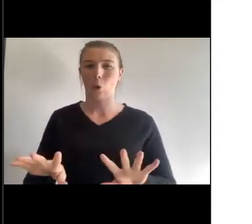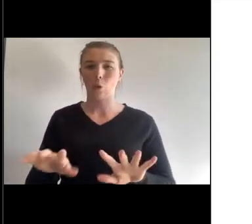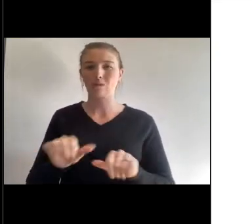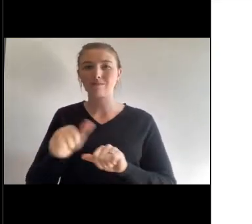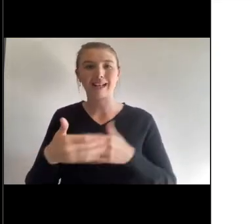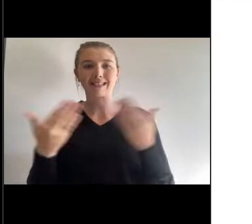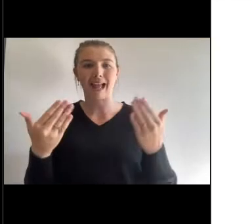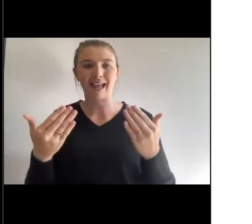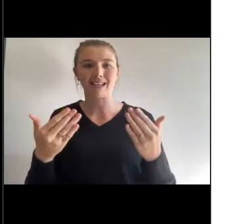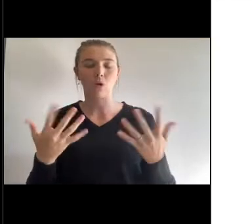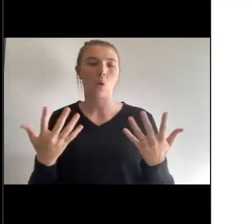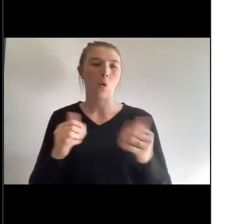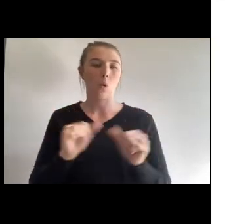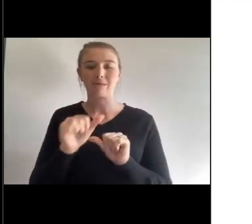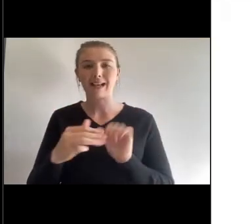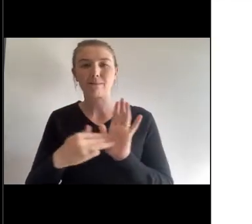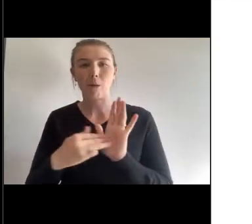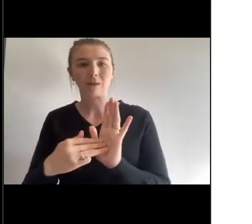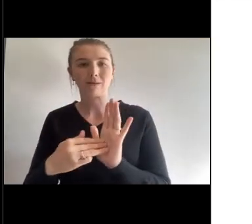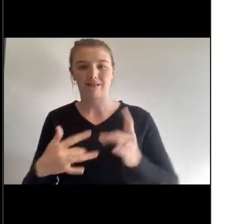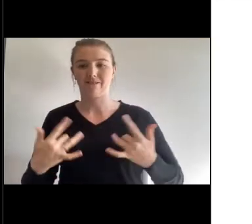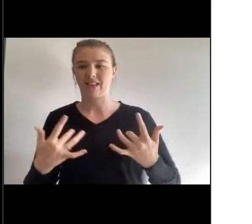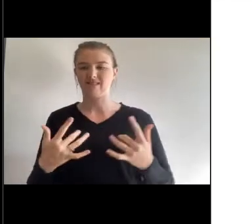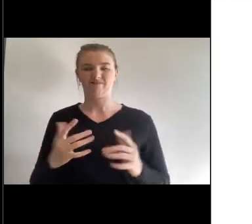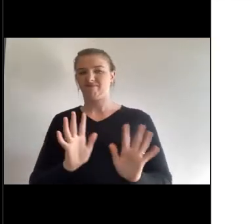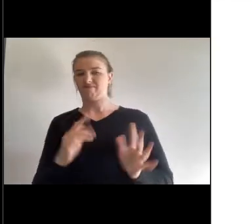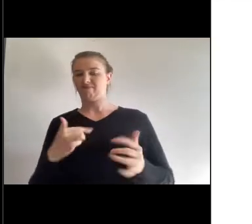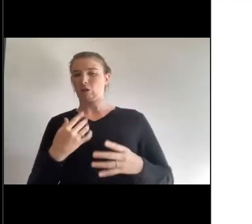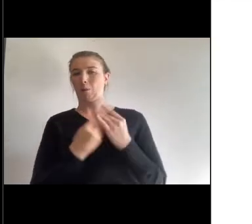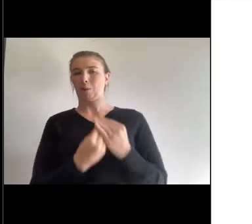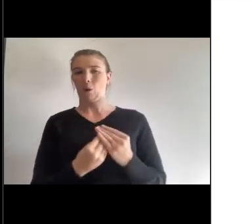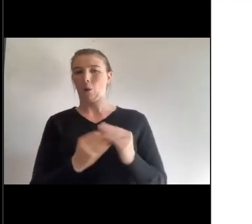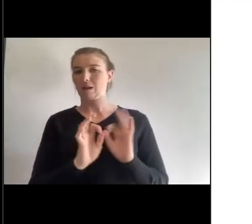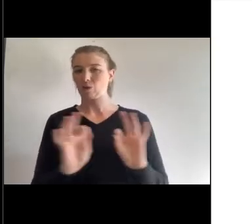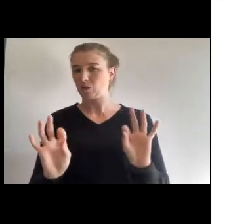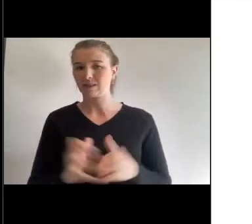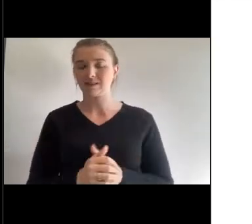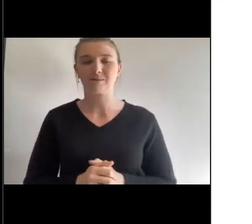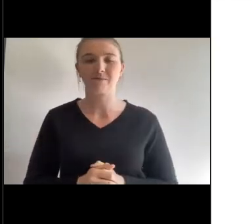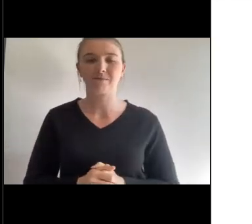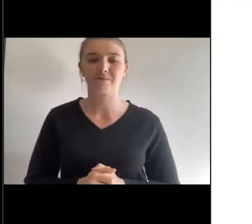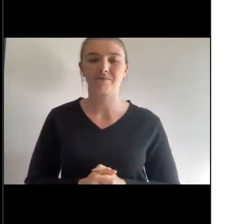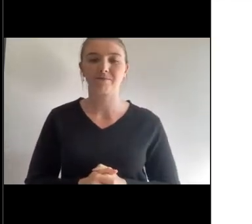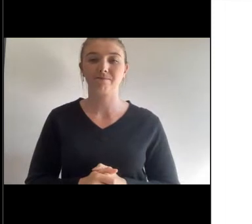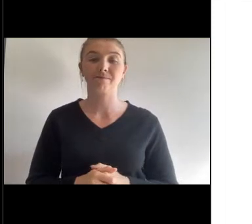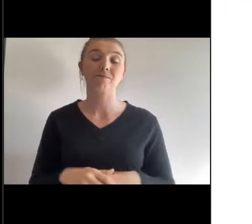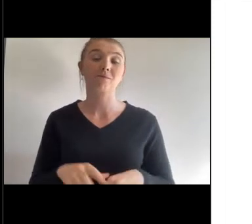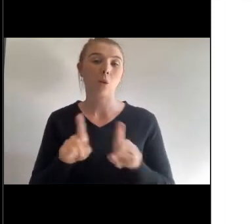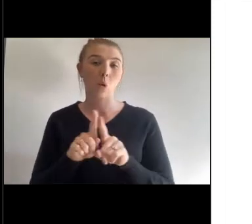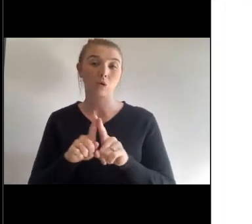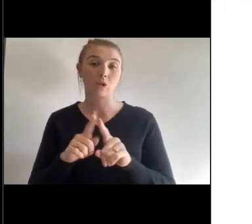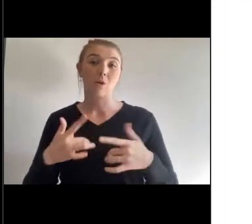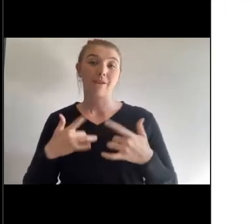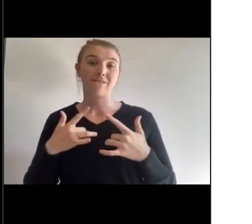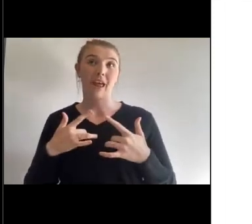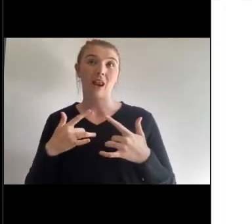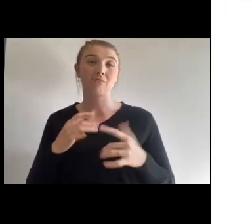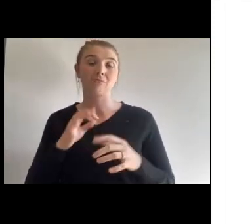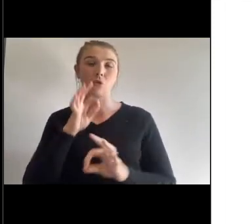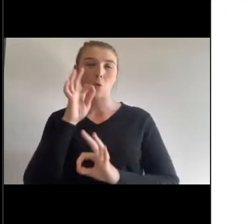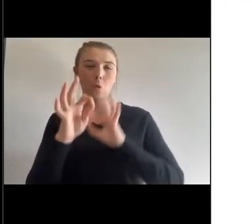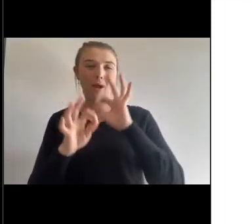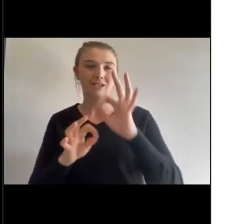I just don't feel like I belong at all. What we also found is that questions of belonging and not belonging, like